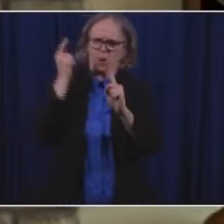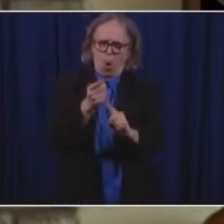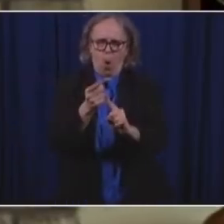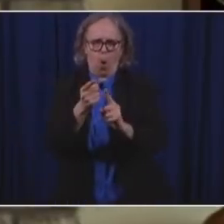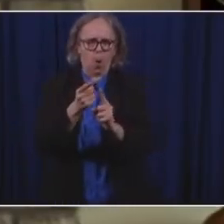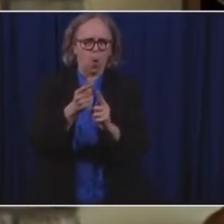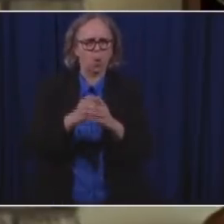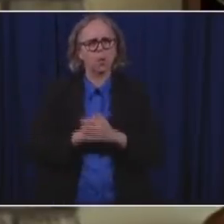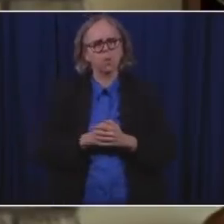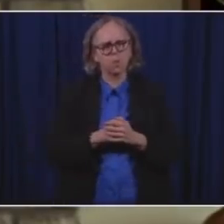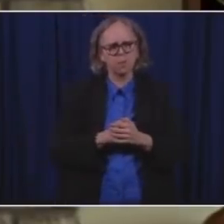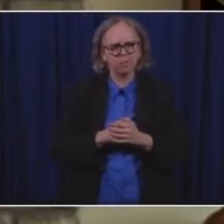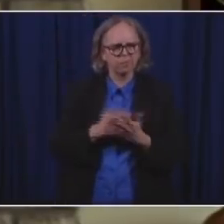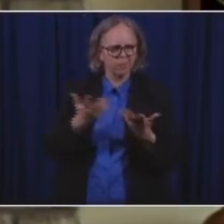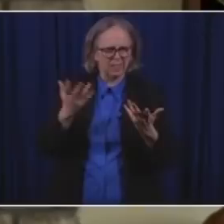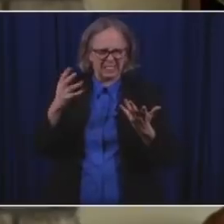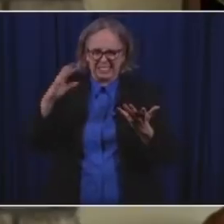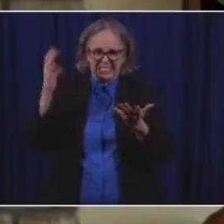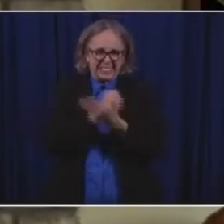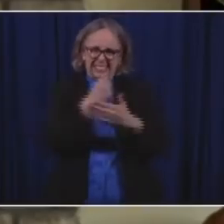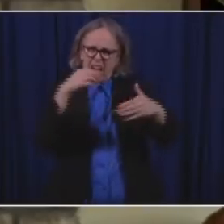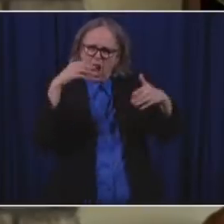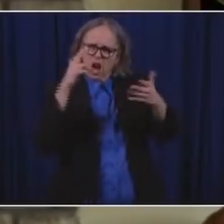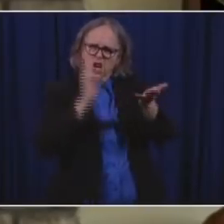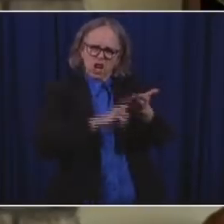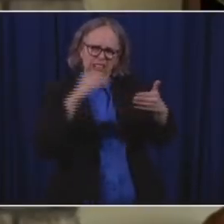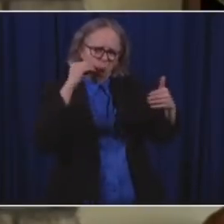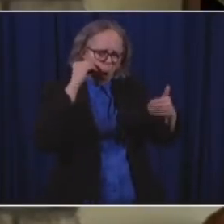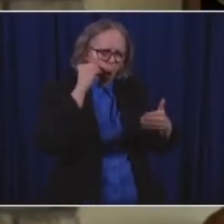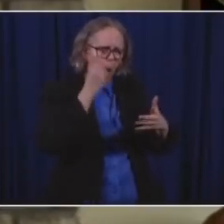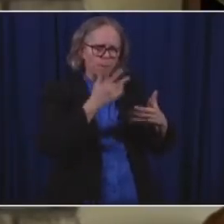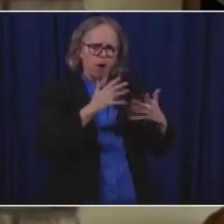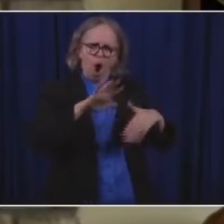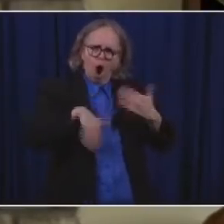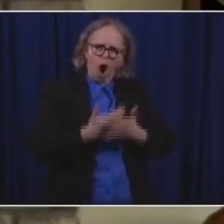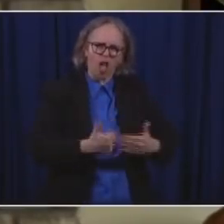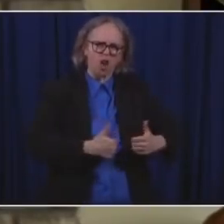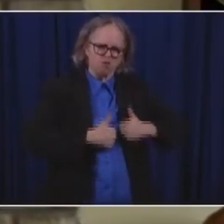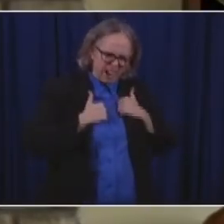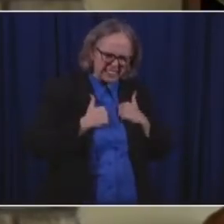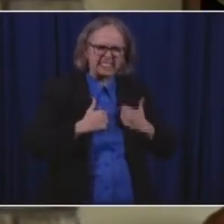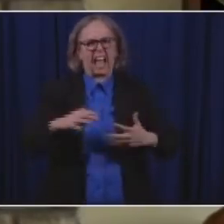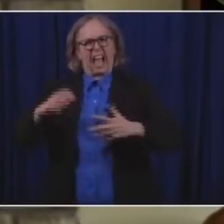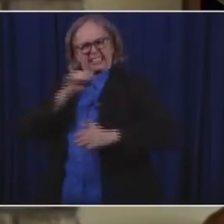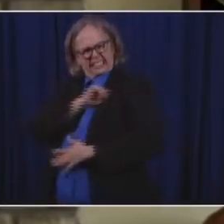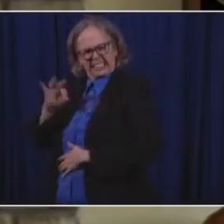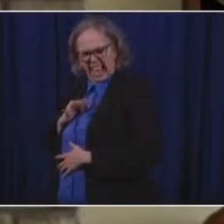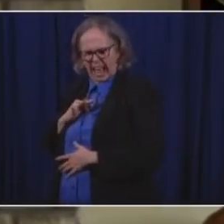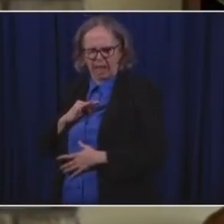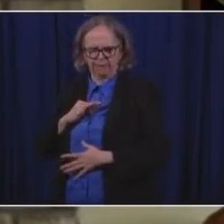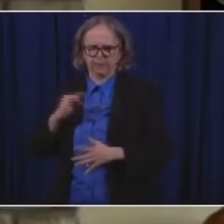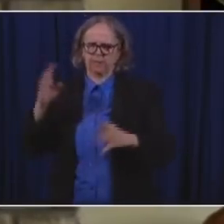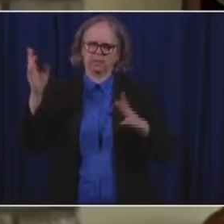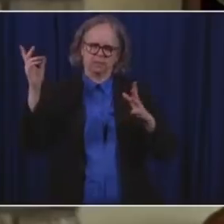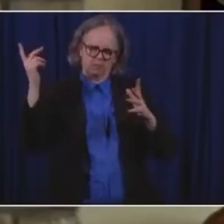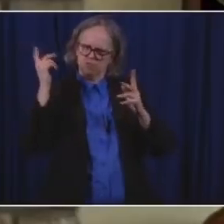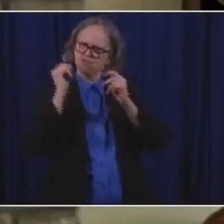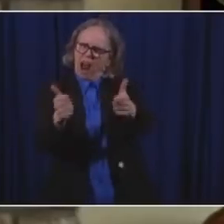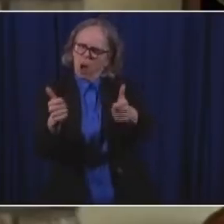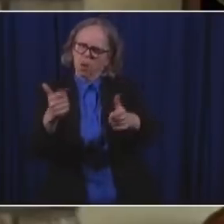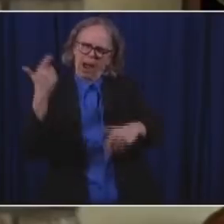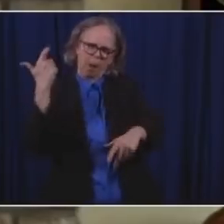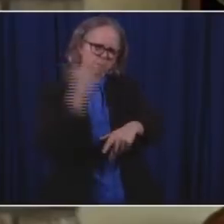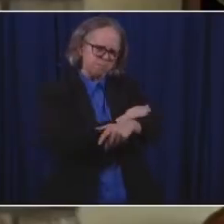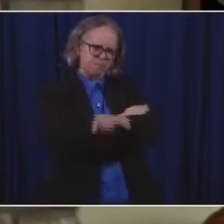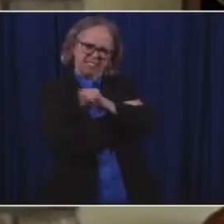into a nursing home and trying to get all the residents and all the staff at the same time. So